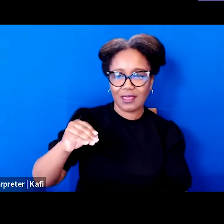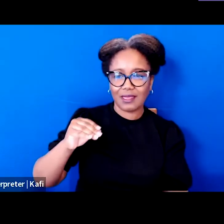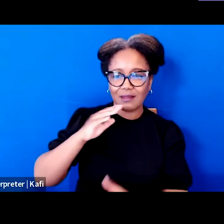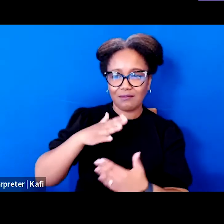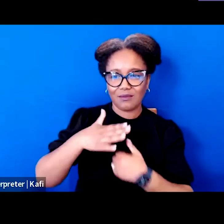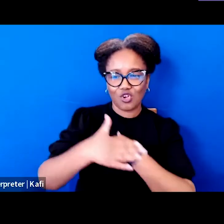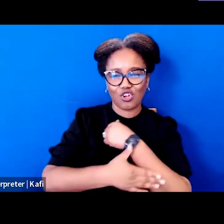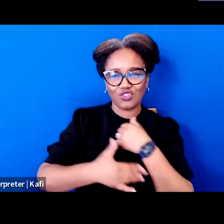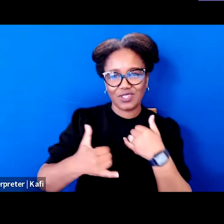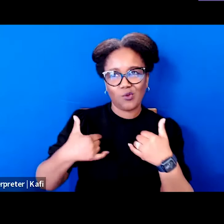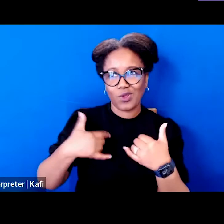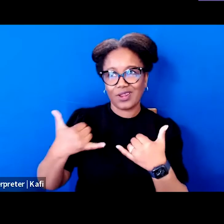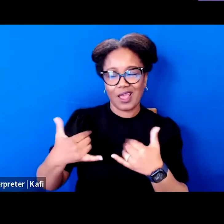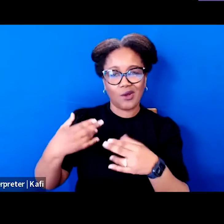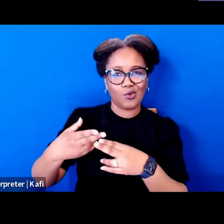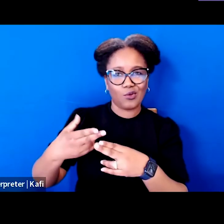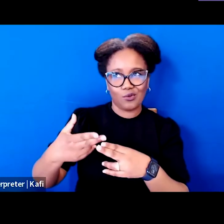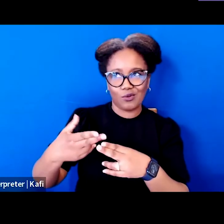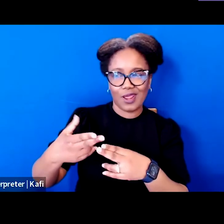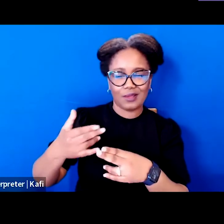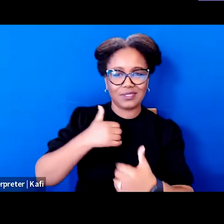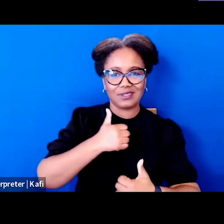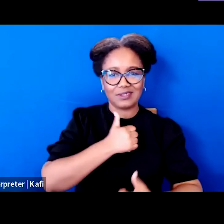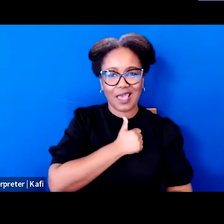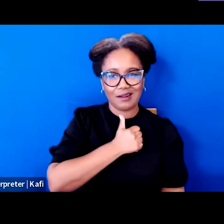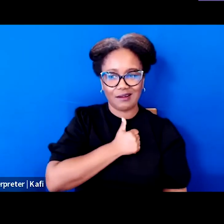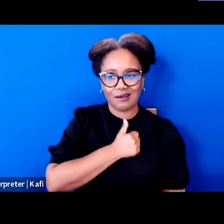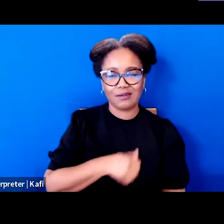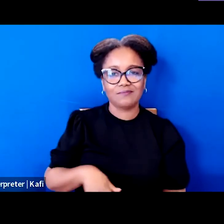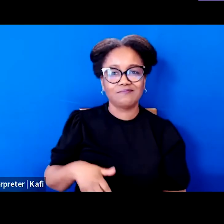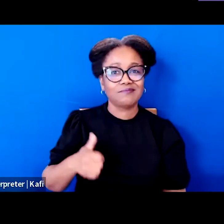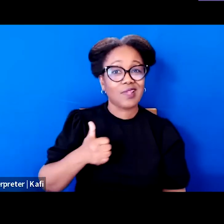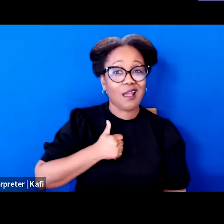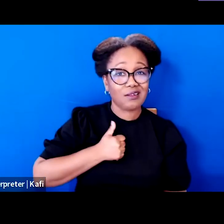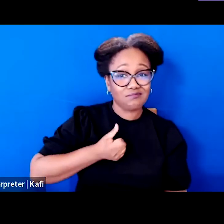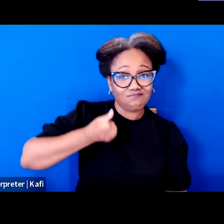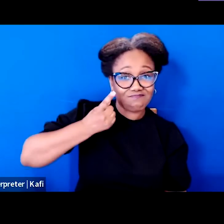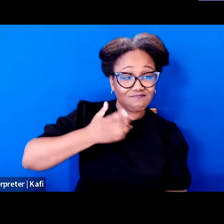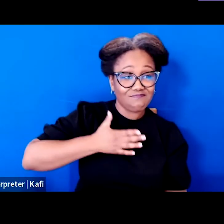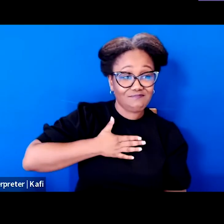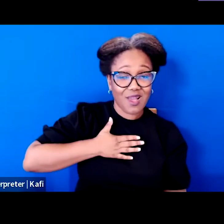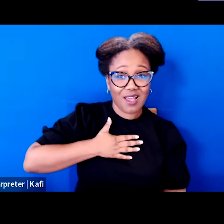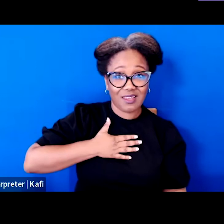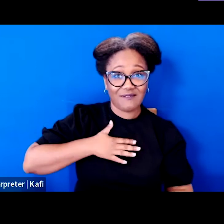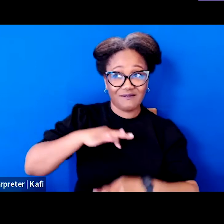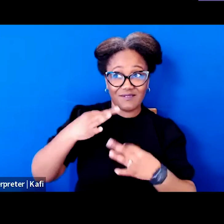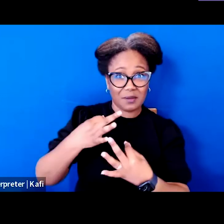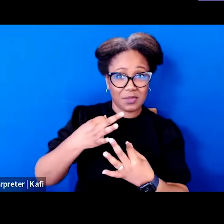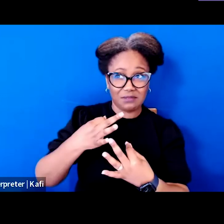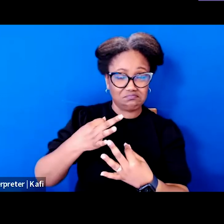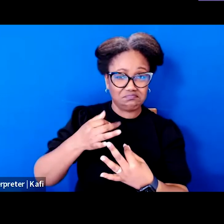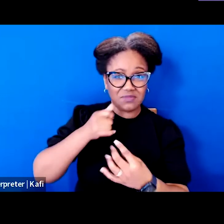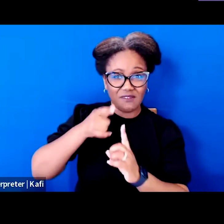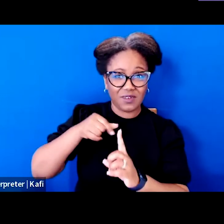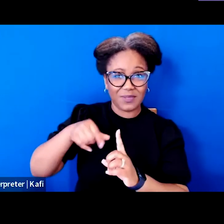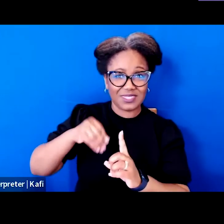that aren't able to see me today. I'm wearing a black hoodie that's a little bit shiny. I have a